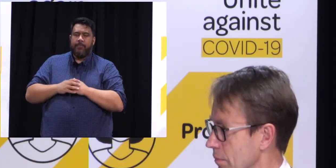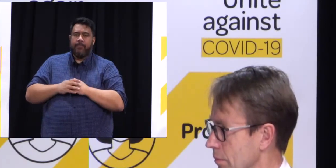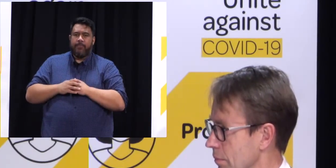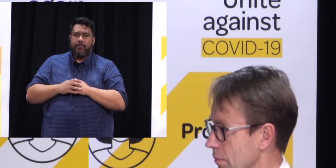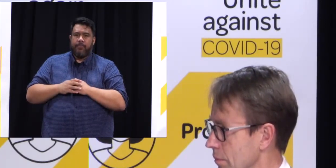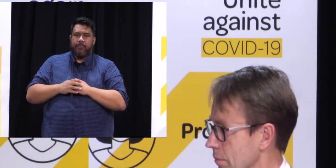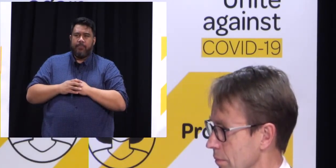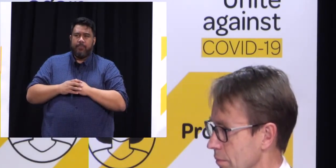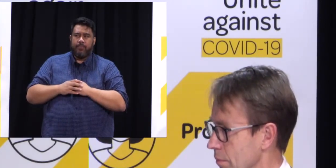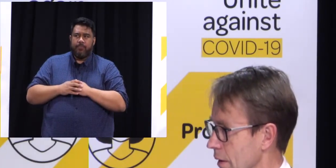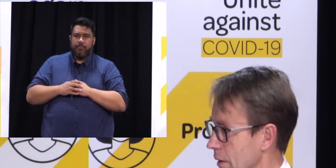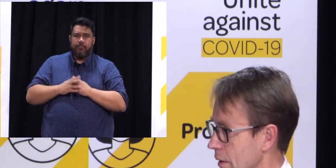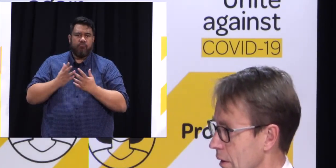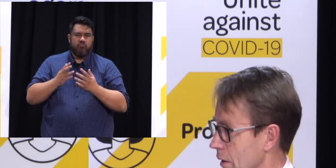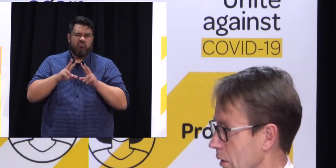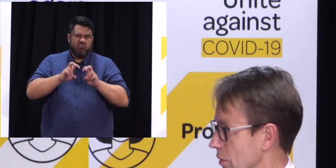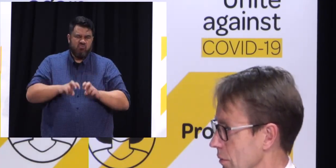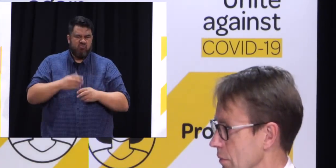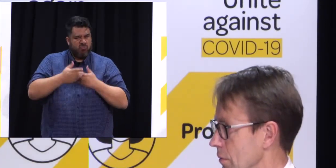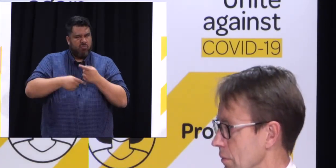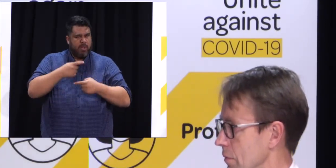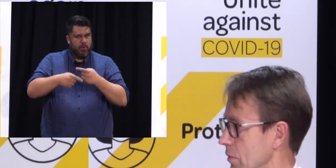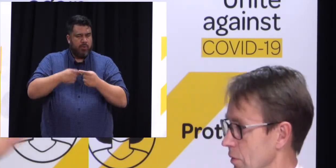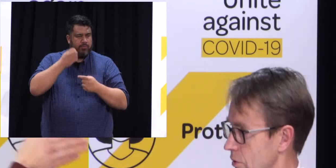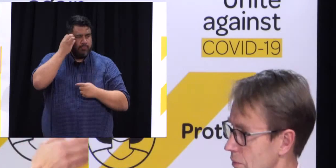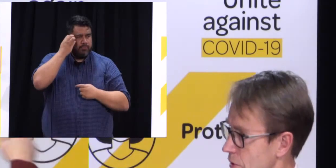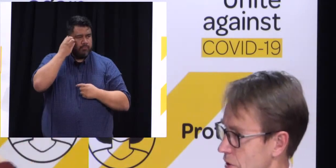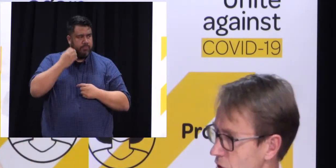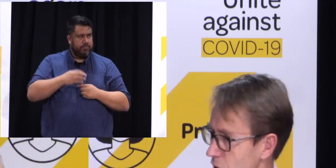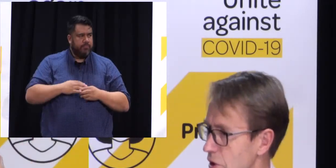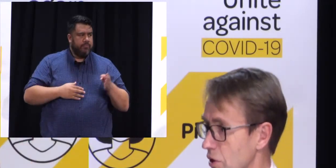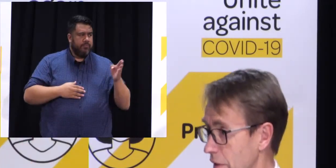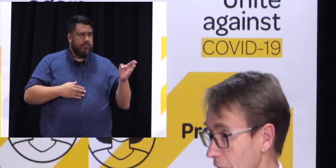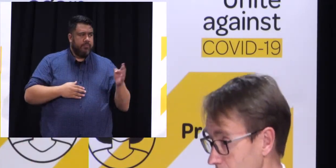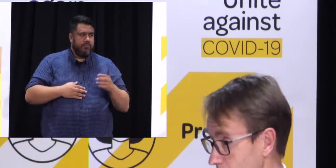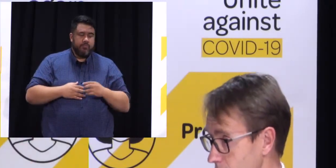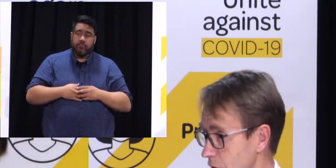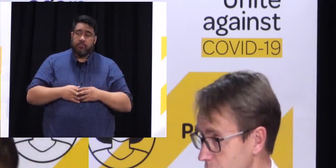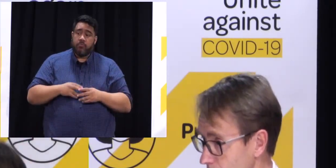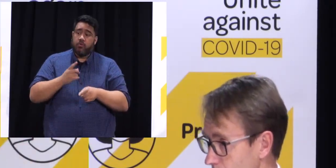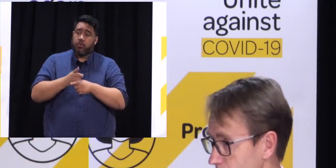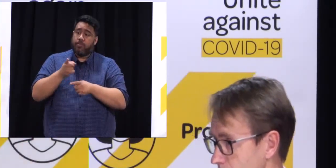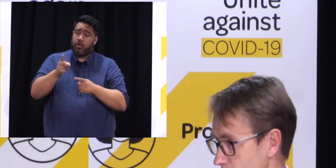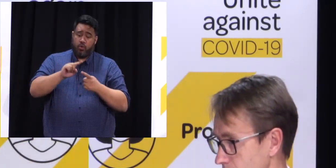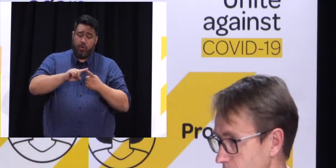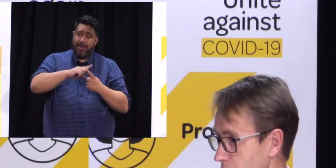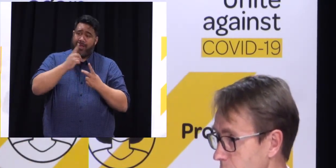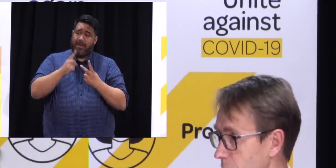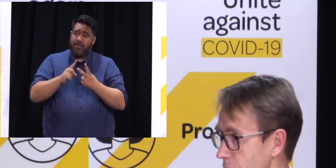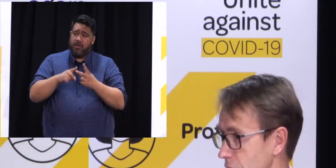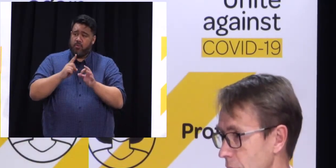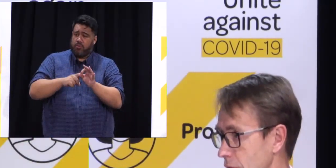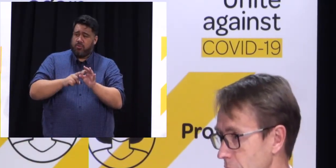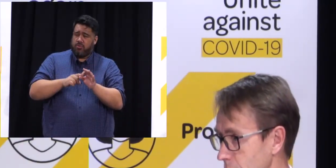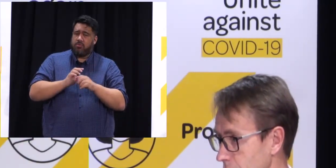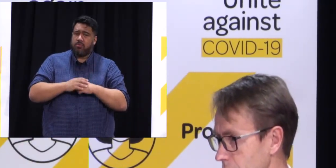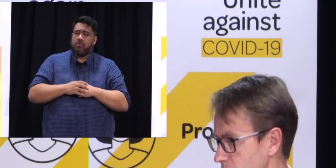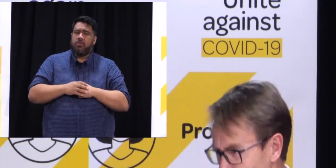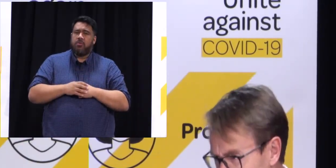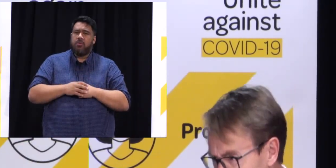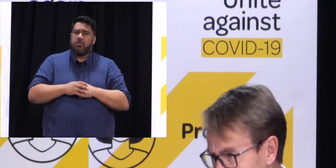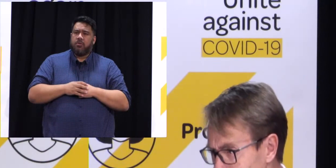well to see. Dr. Bloomfield, Just on the other question, I'm not specifically aware of someone